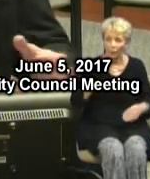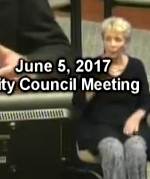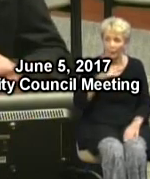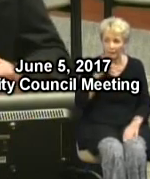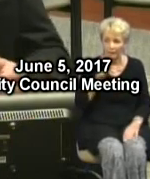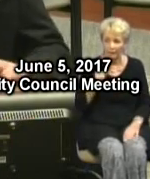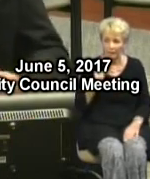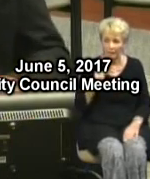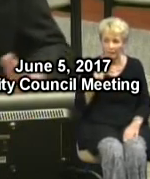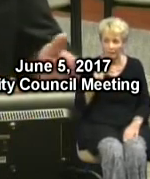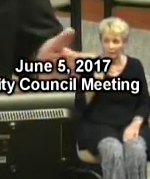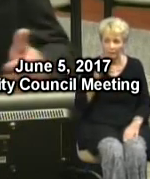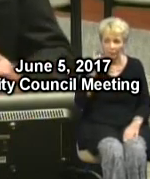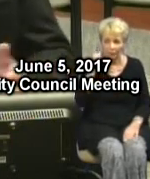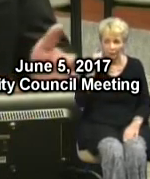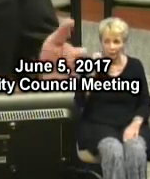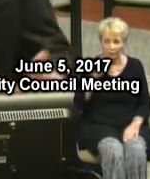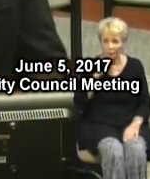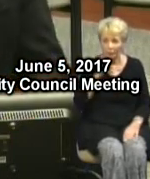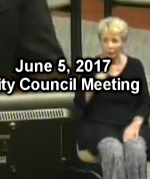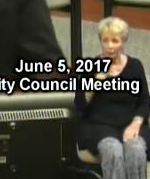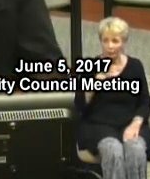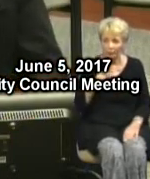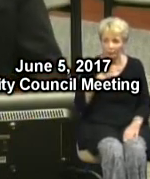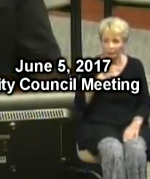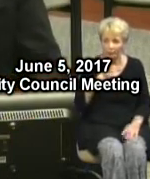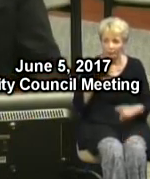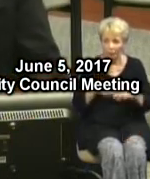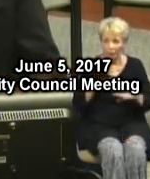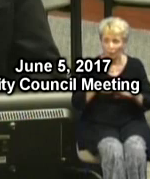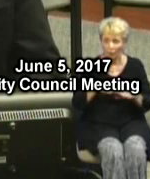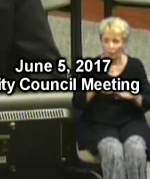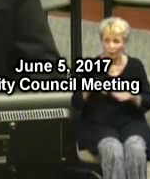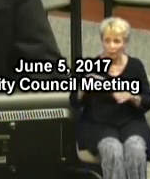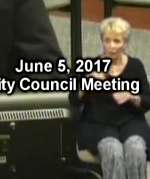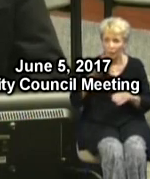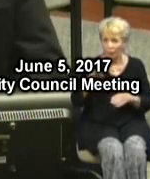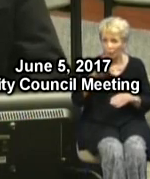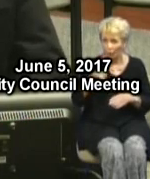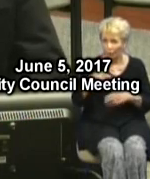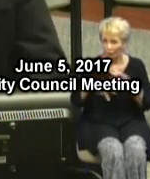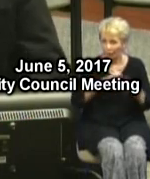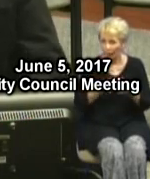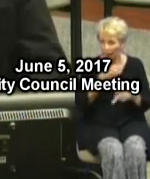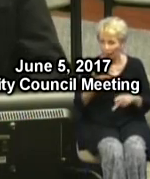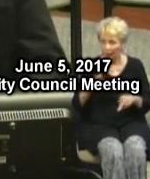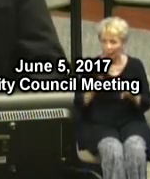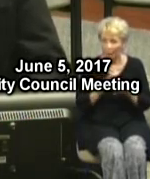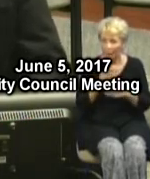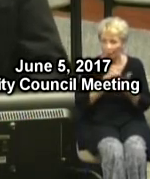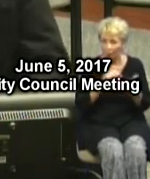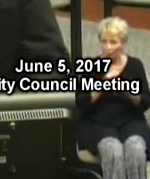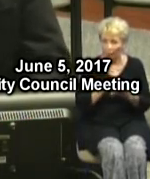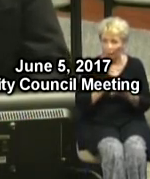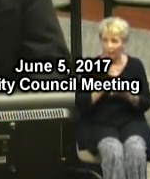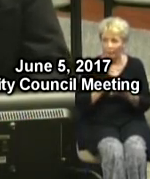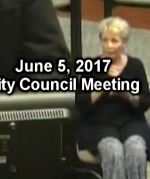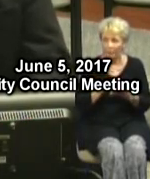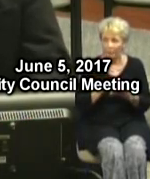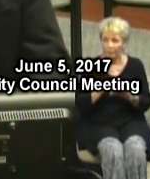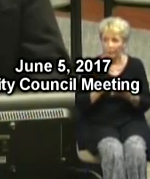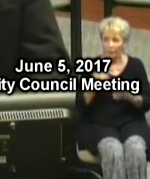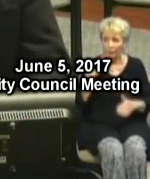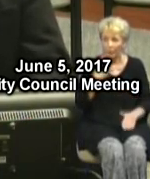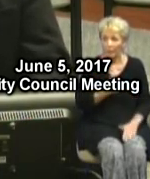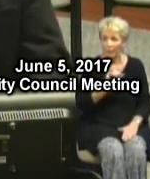is contiguous, could be a contiguous trail type thing. So as part of Historic Burke,